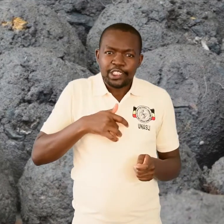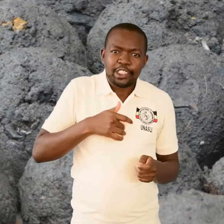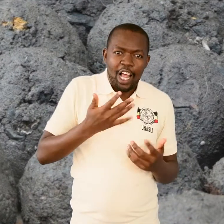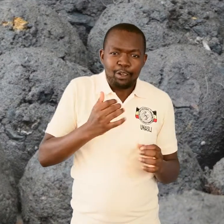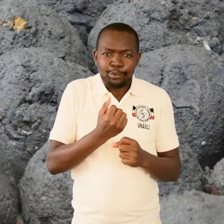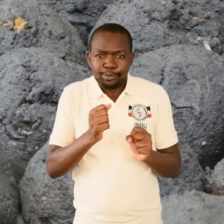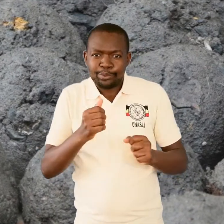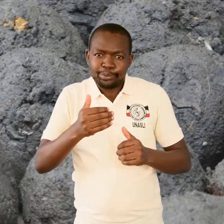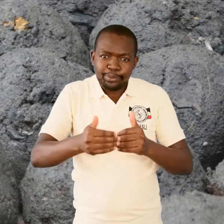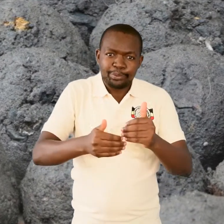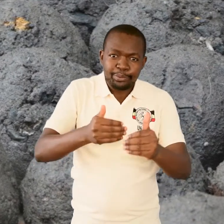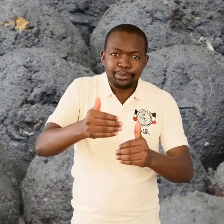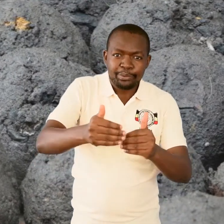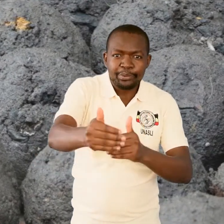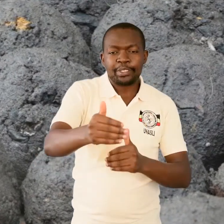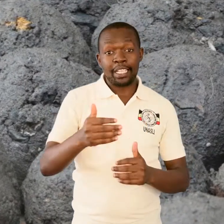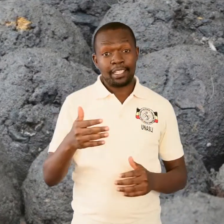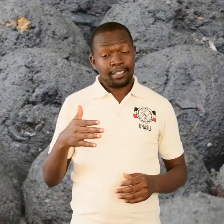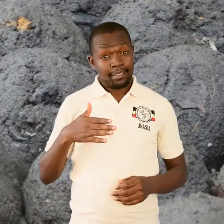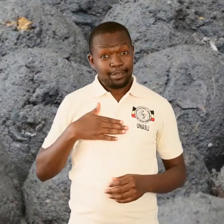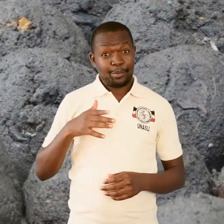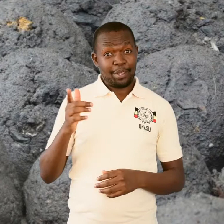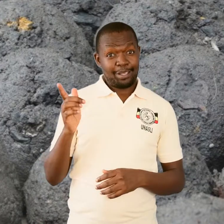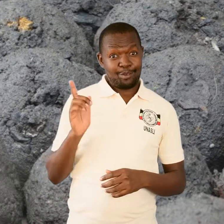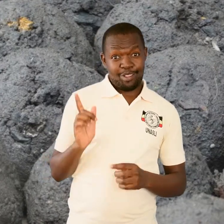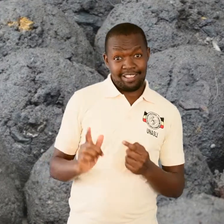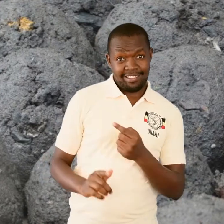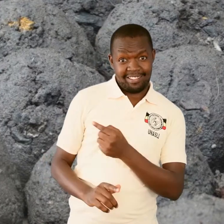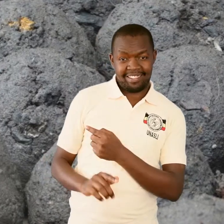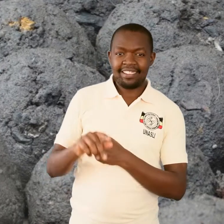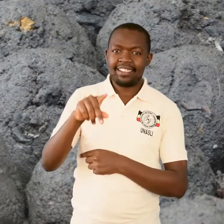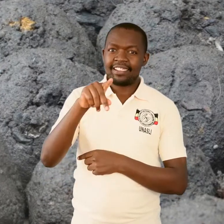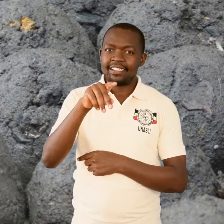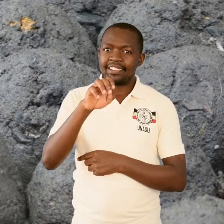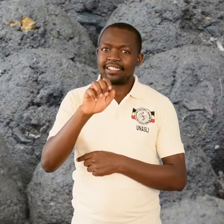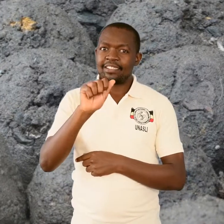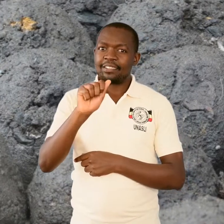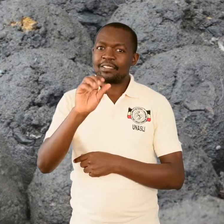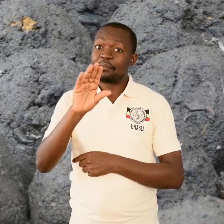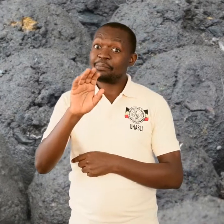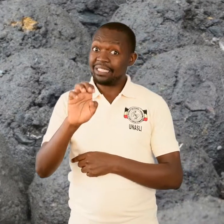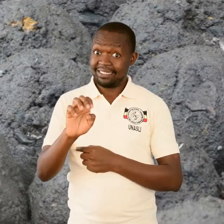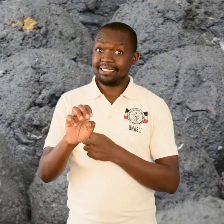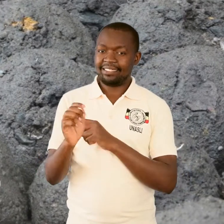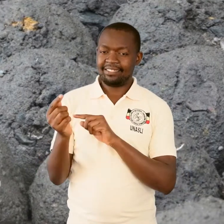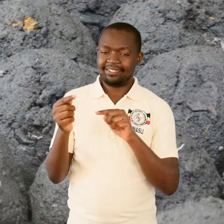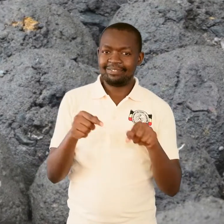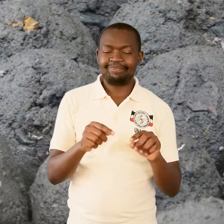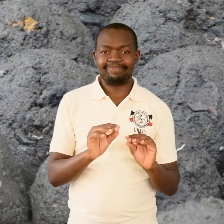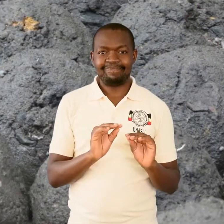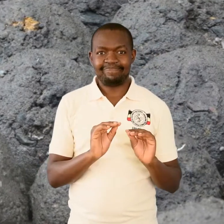My colleague Peace is going to take you through